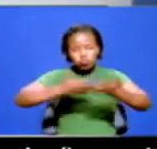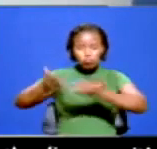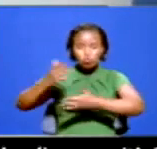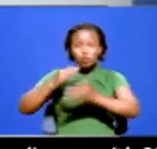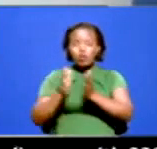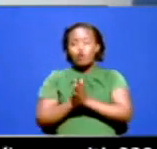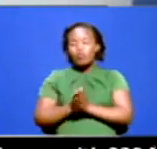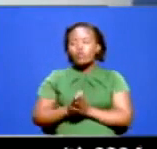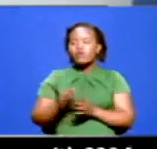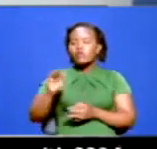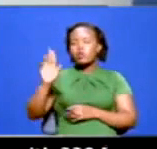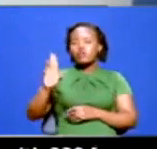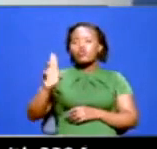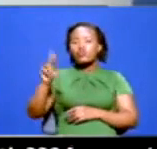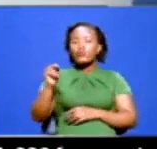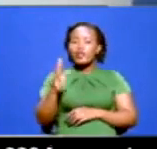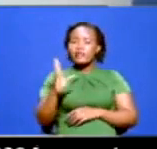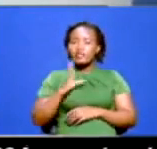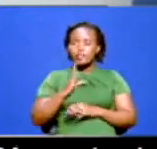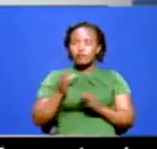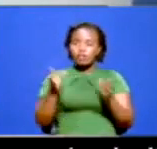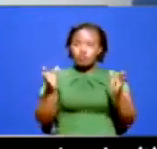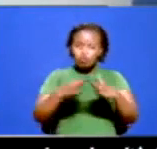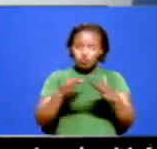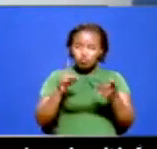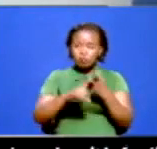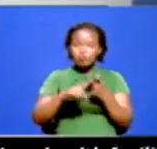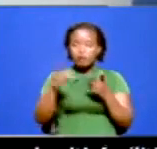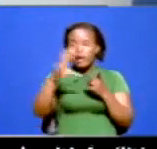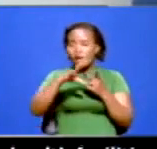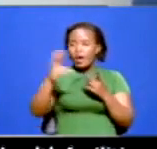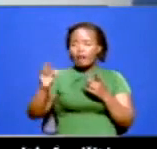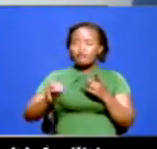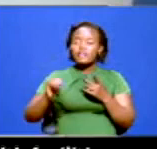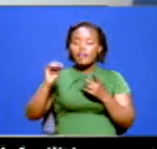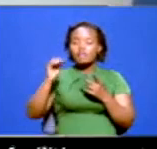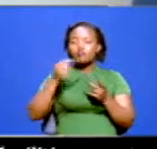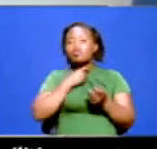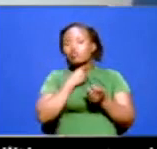security teams that are doing this, the African Union, and we are hoping that